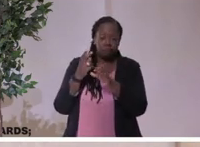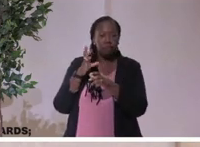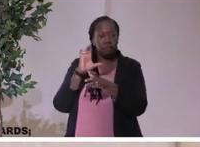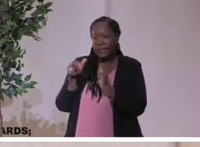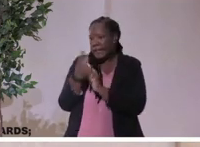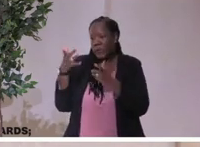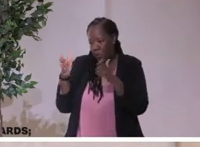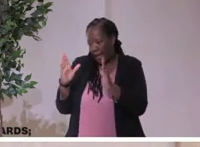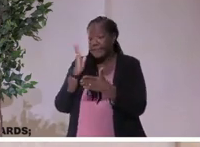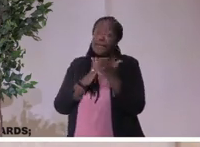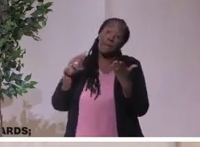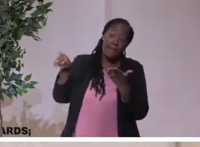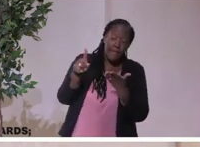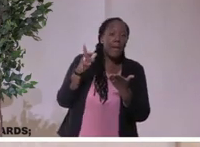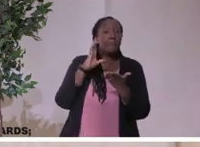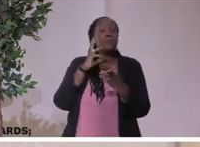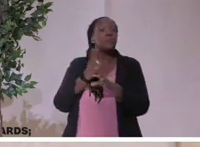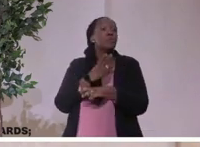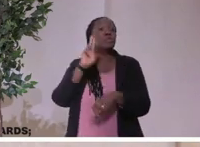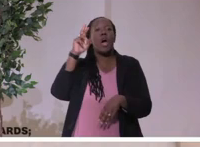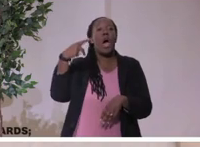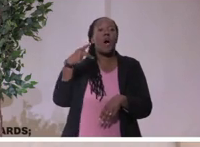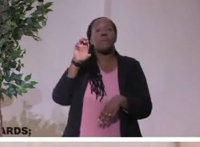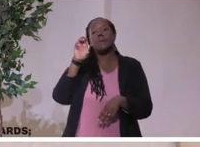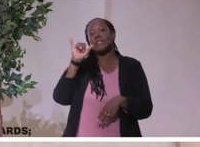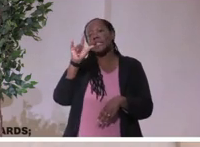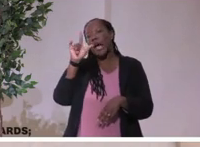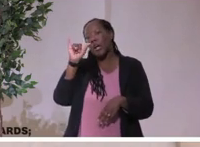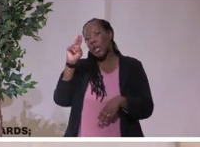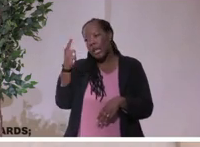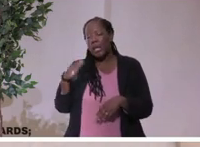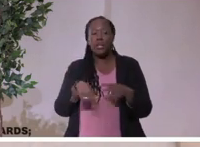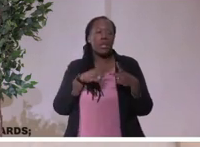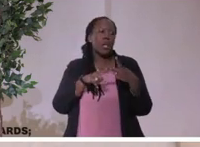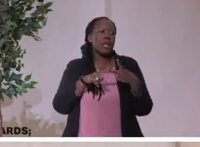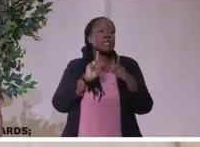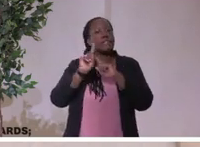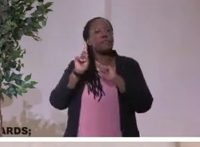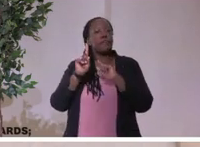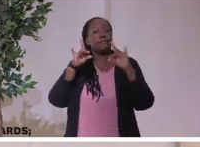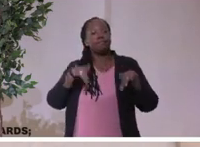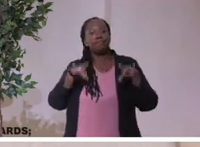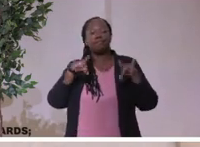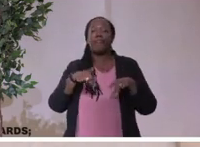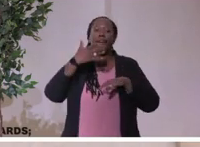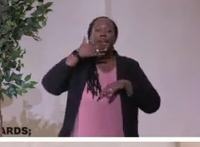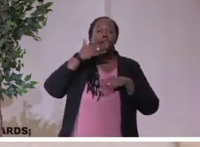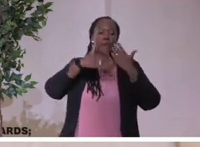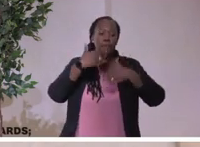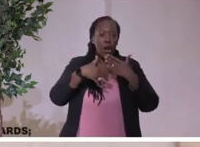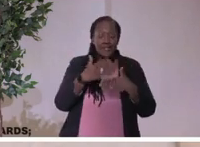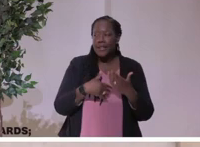of them use like upcycling, and there's, you know, a lot of coloring process. How they make the